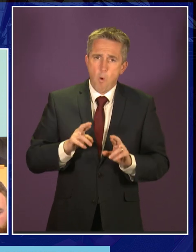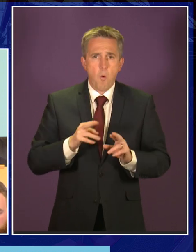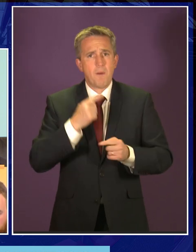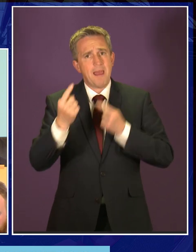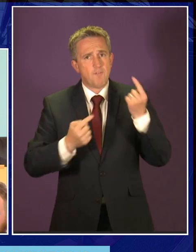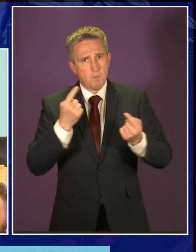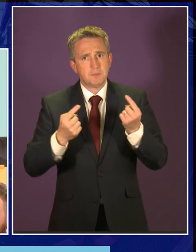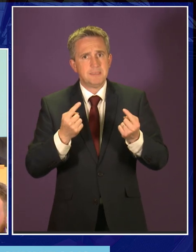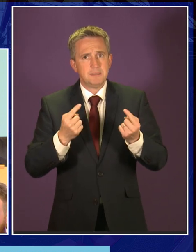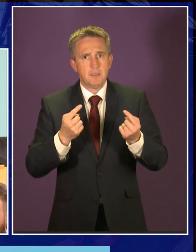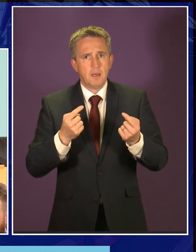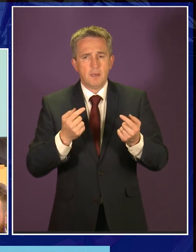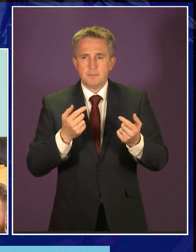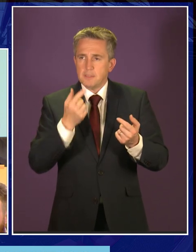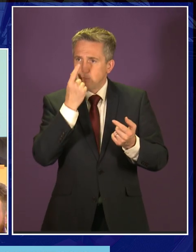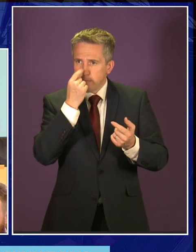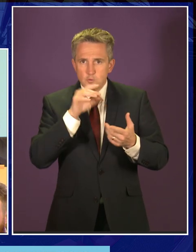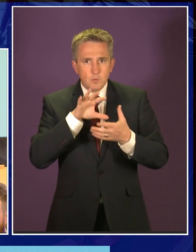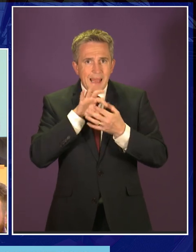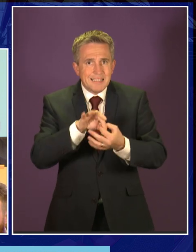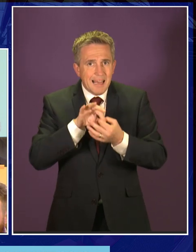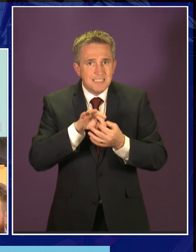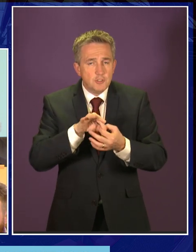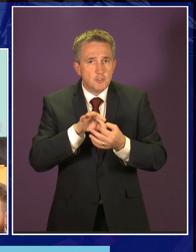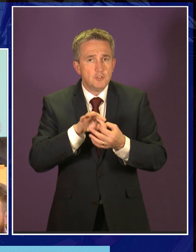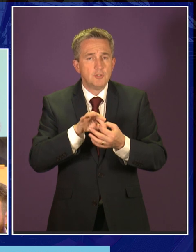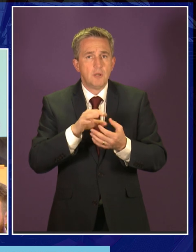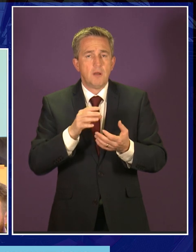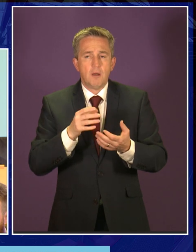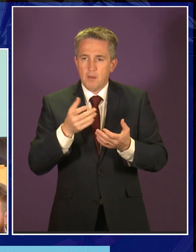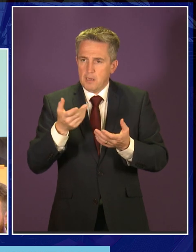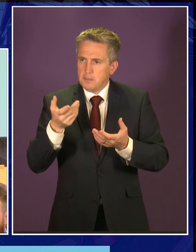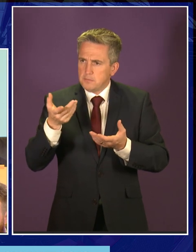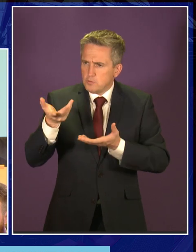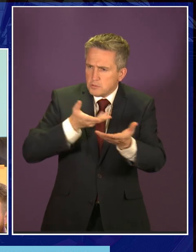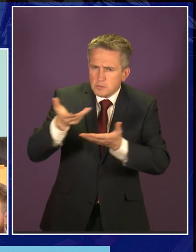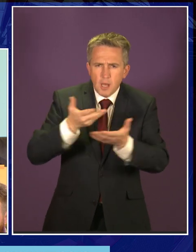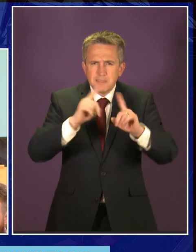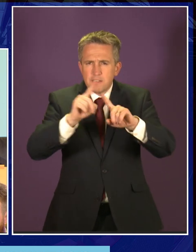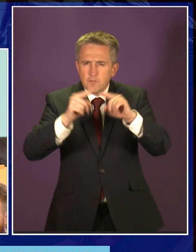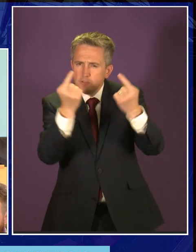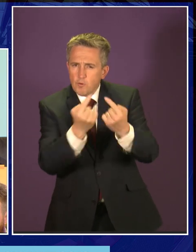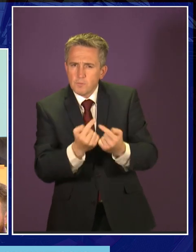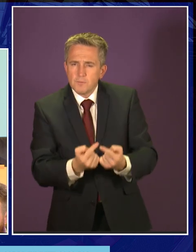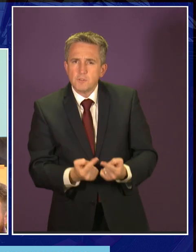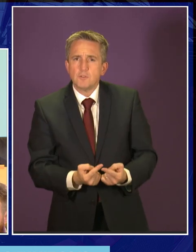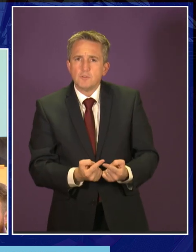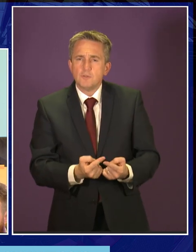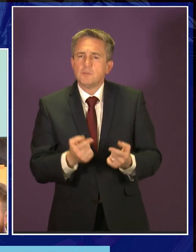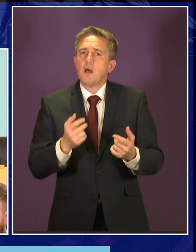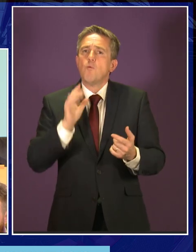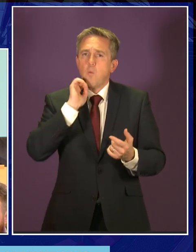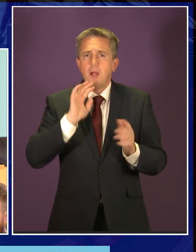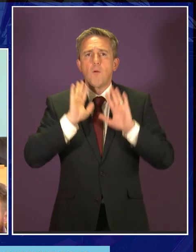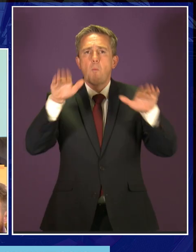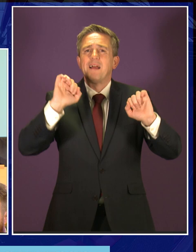the opportunity to engage in positive and sometimes challenging discussions, can take back thoughts, ideas,